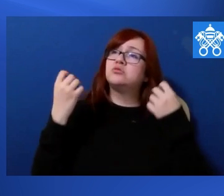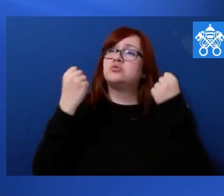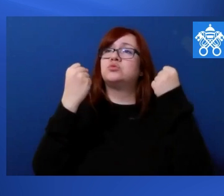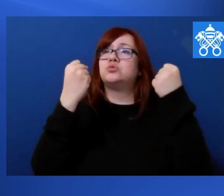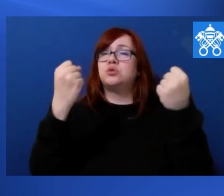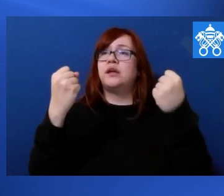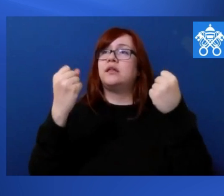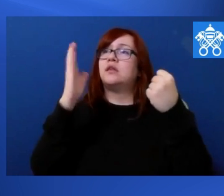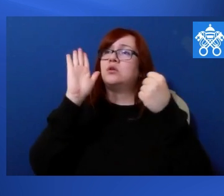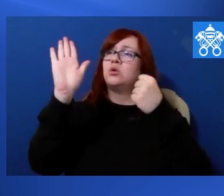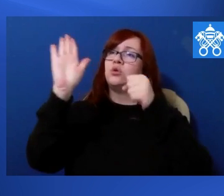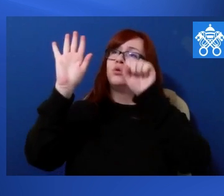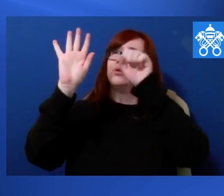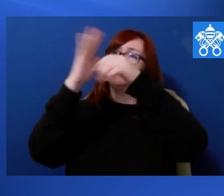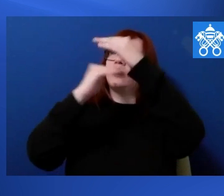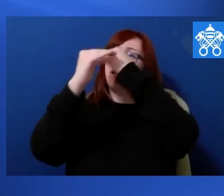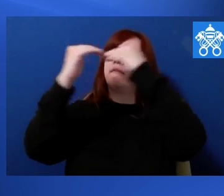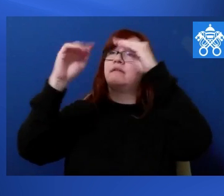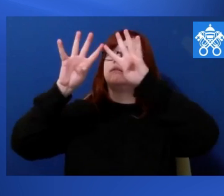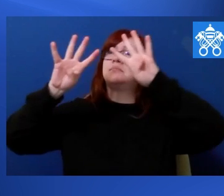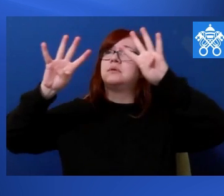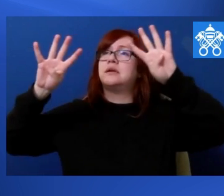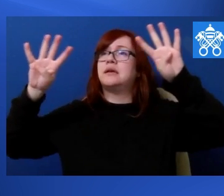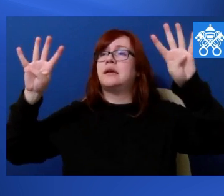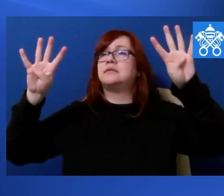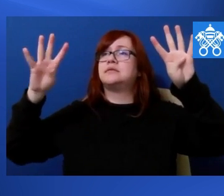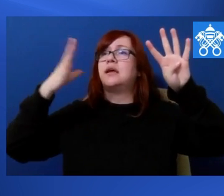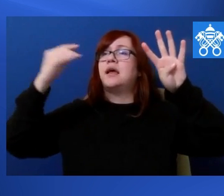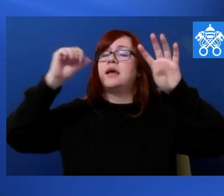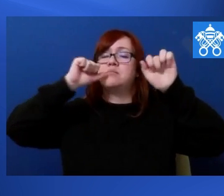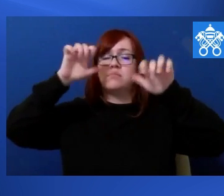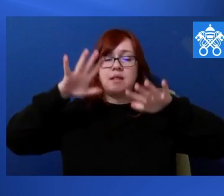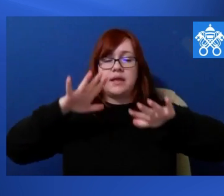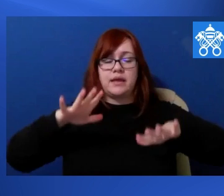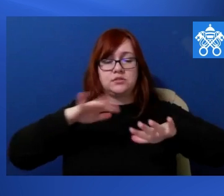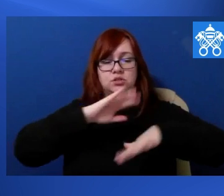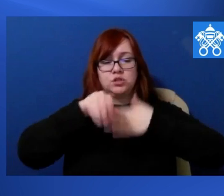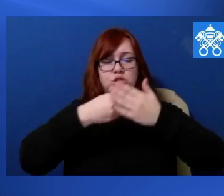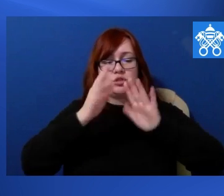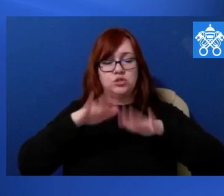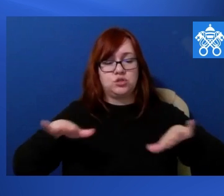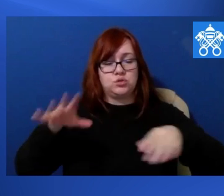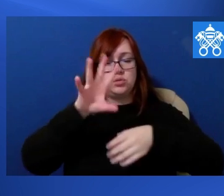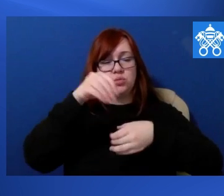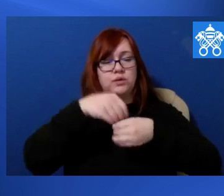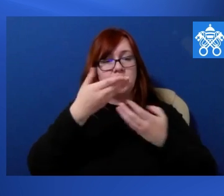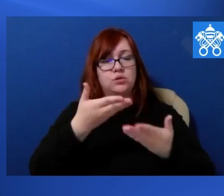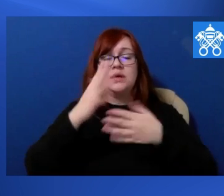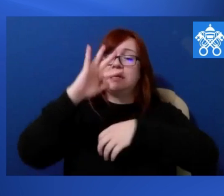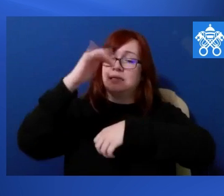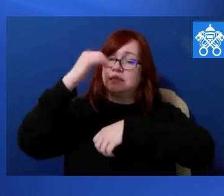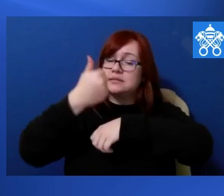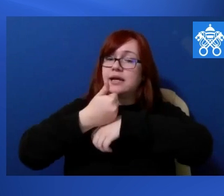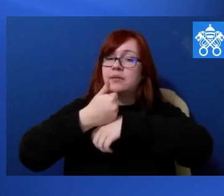bars of your gates. He has blessed the children within you. He established peace on